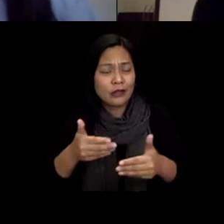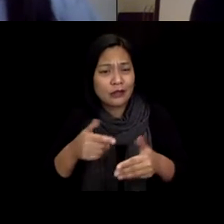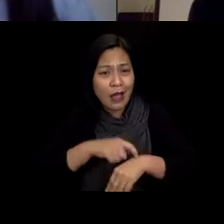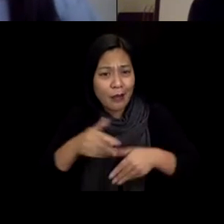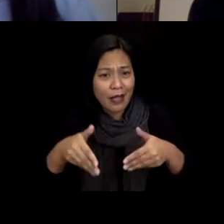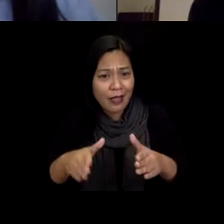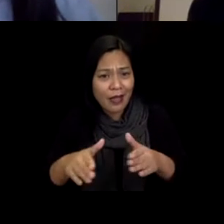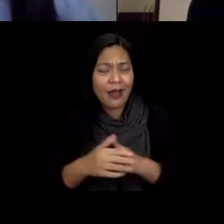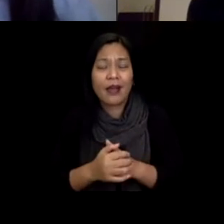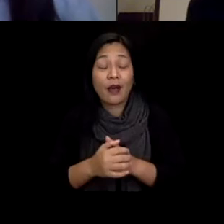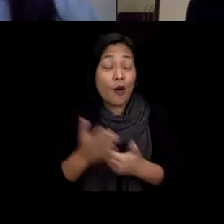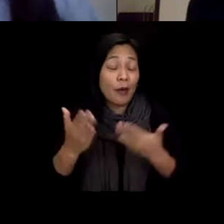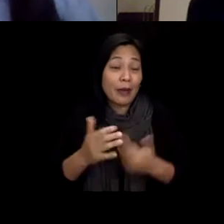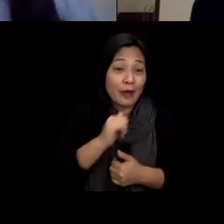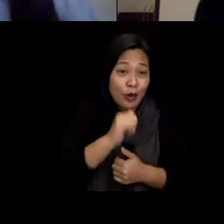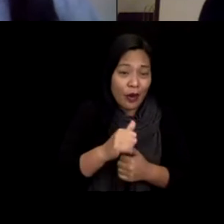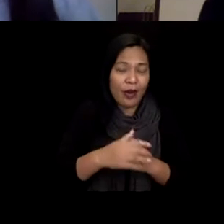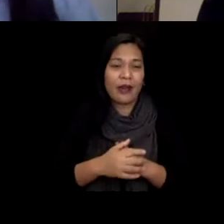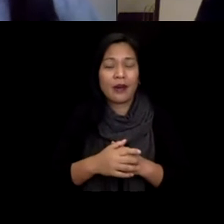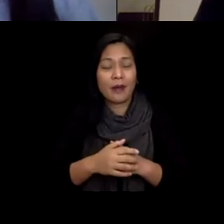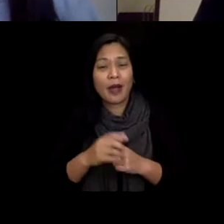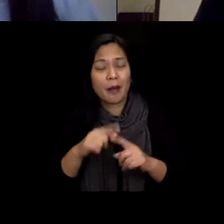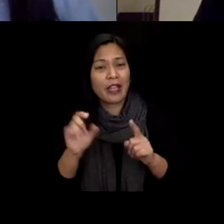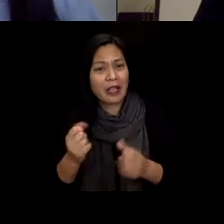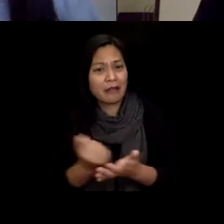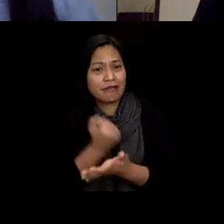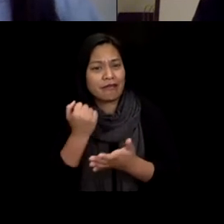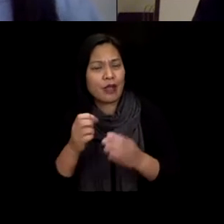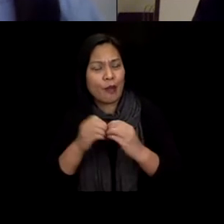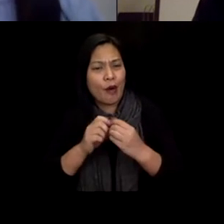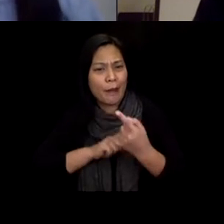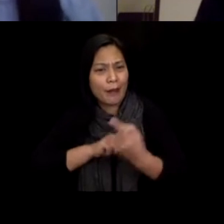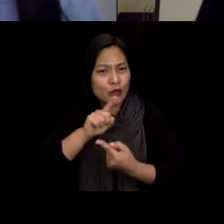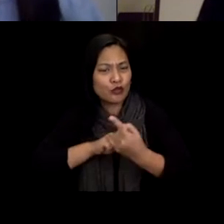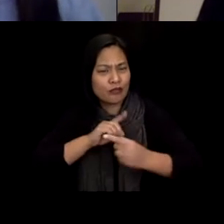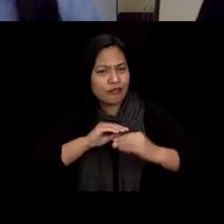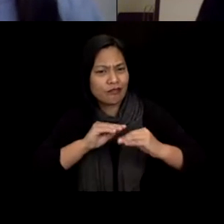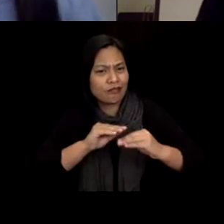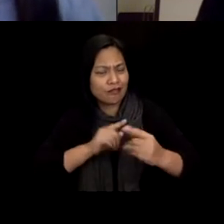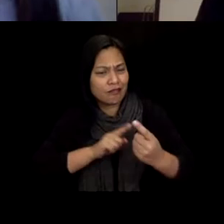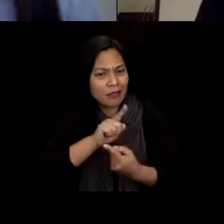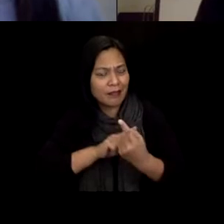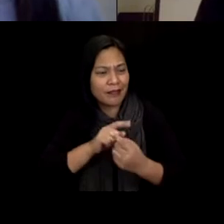Definitely a more mentorship focused approach to that short